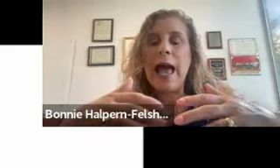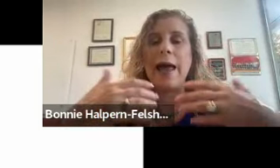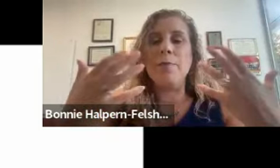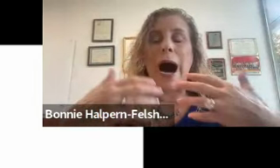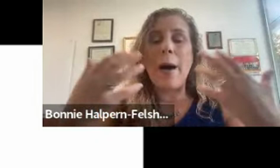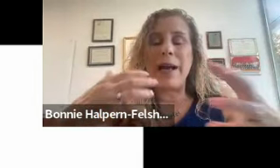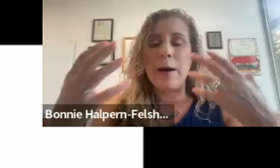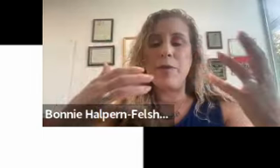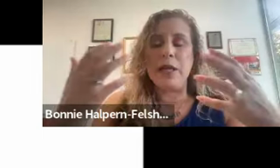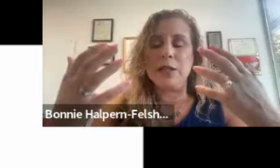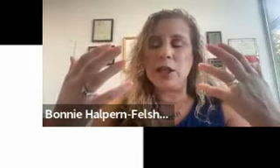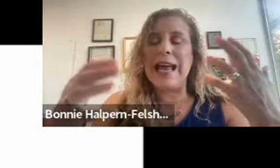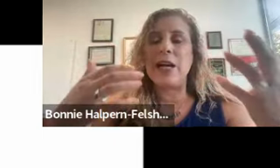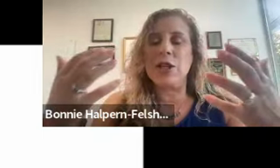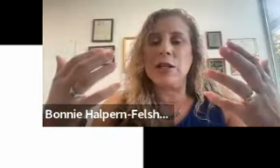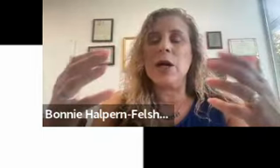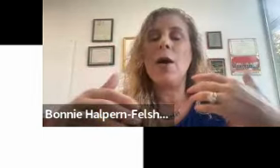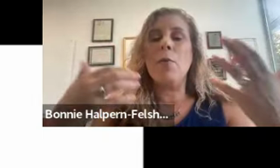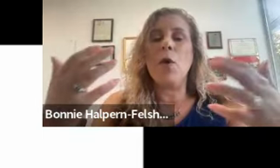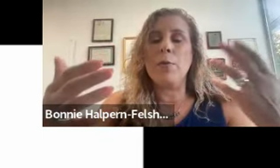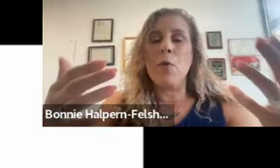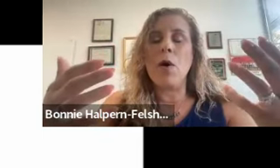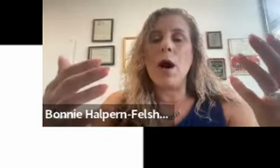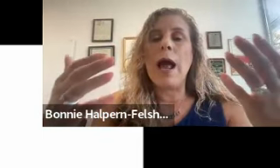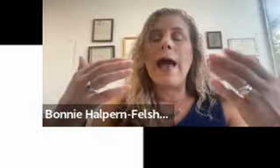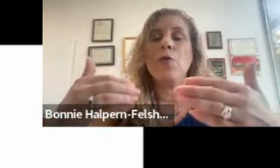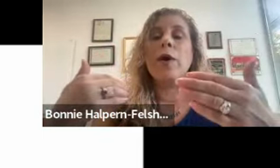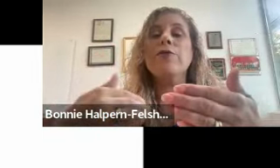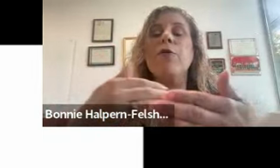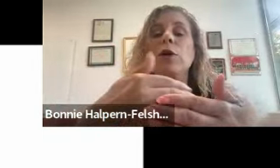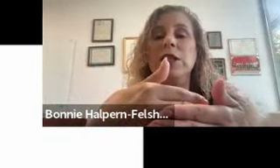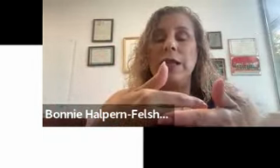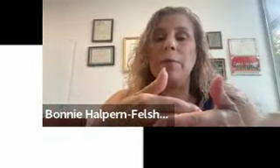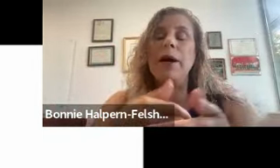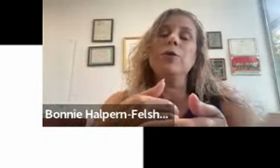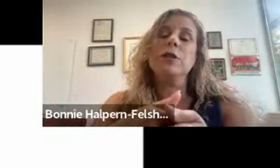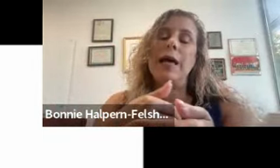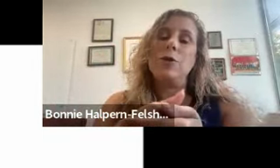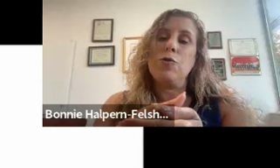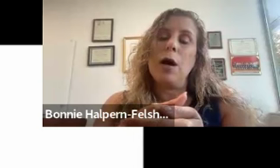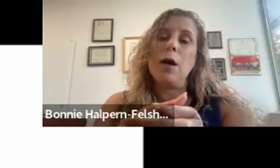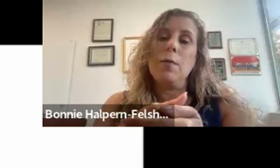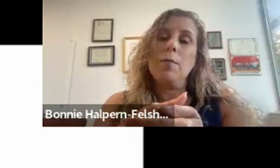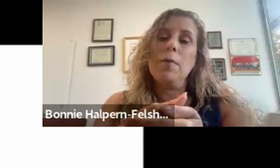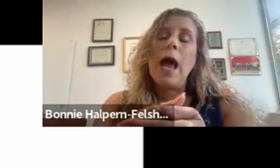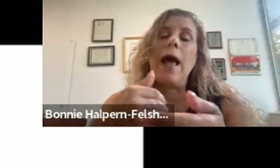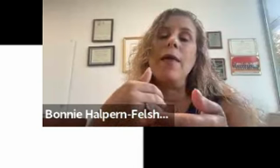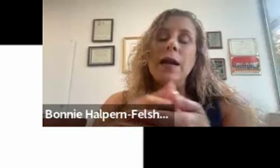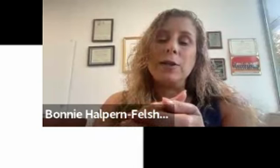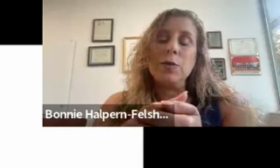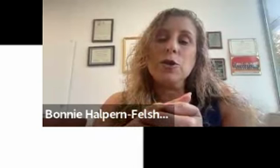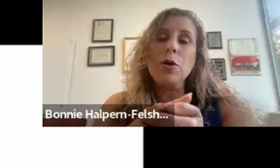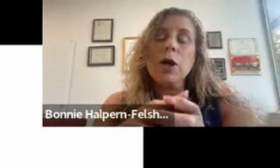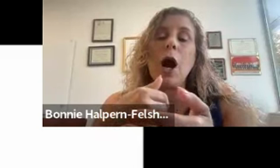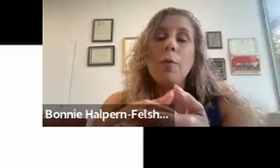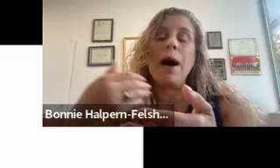reinforcing and popping up these connections more and more and reinforcing them by using that drug. And then